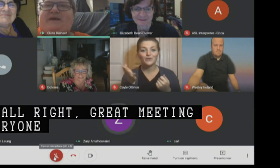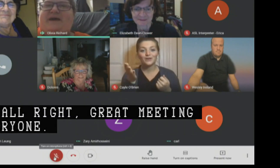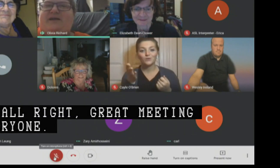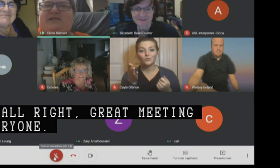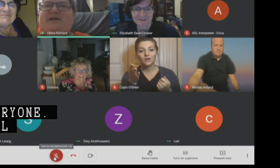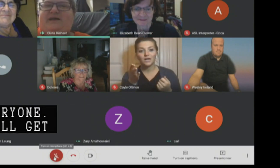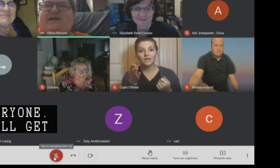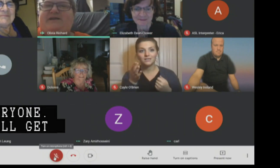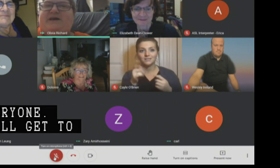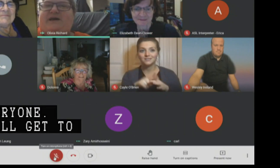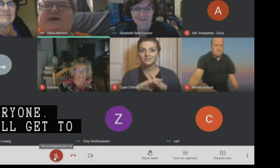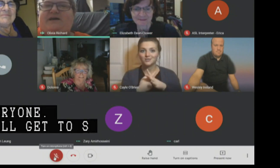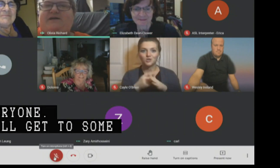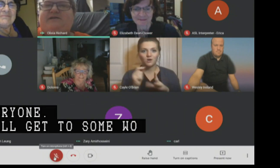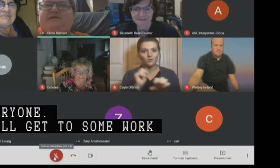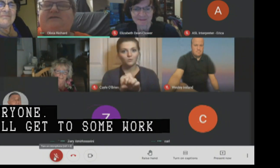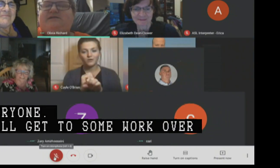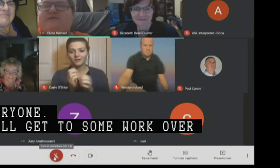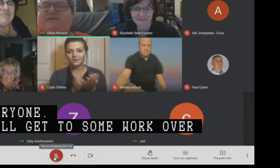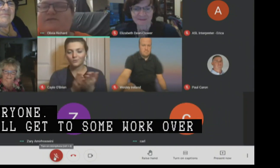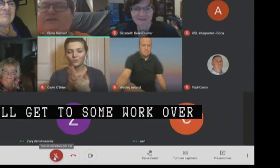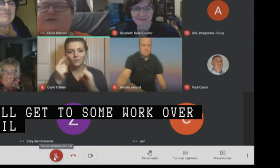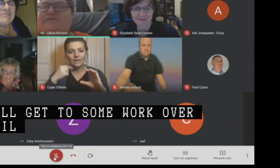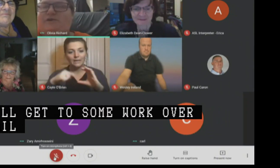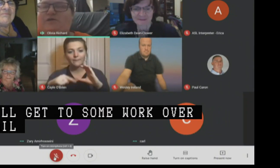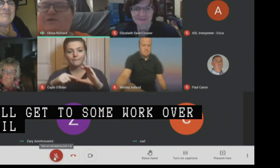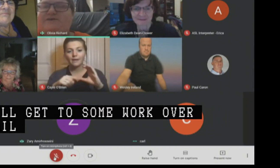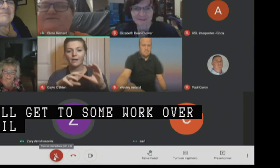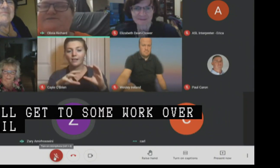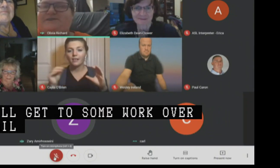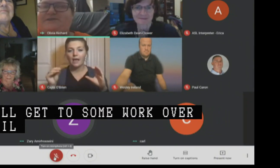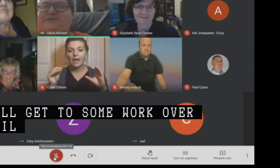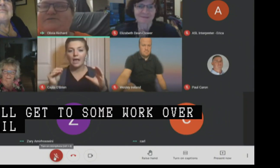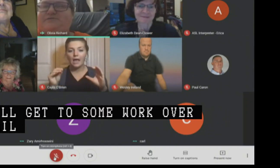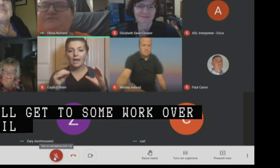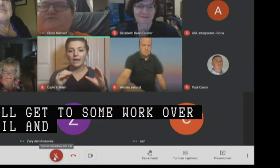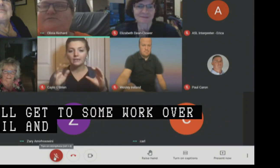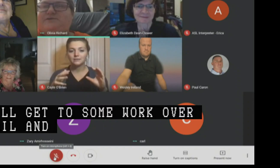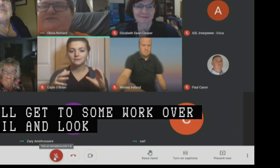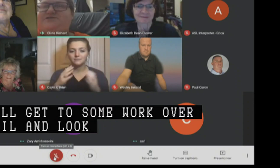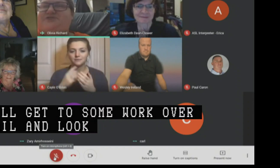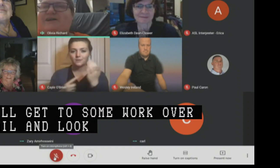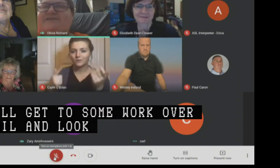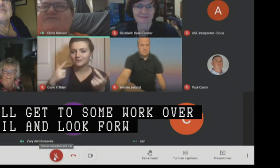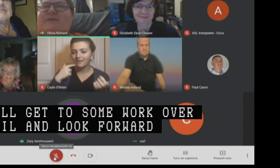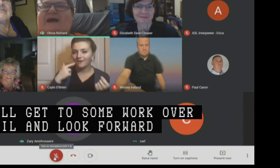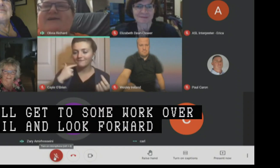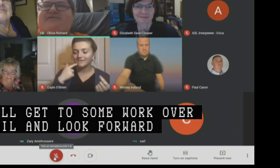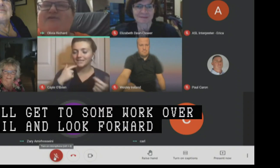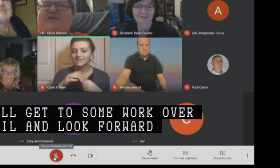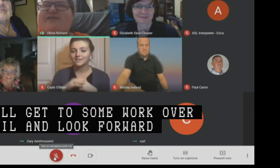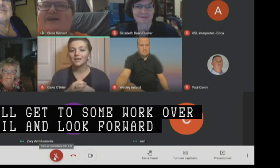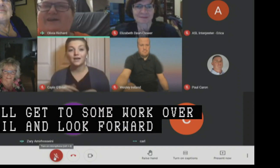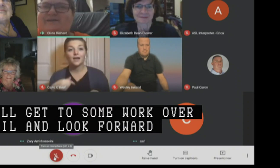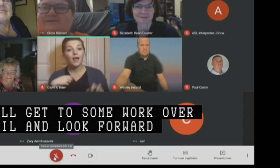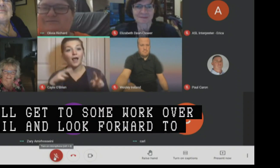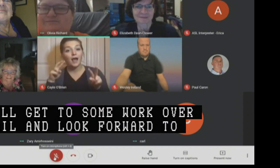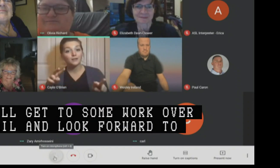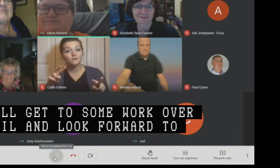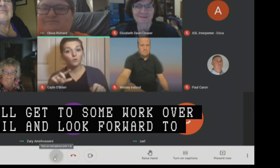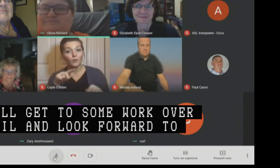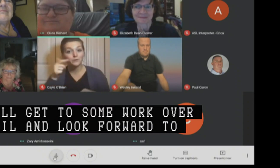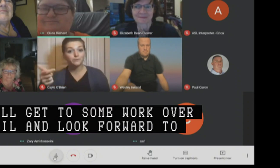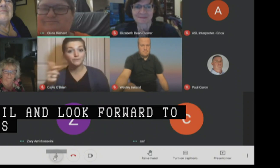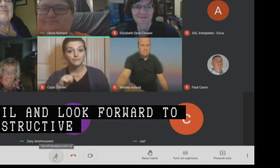over email and look forward to constructive back and forthing.